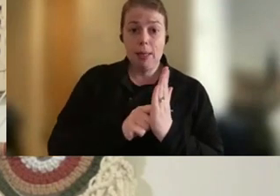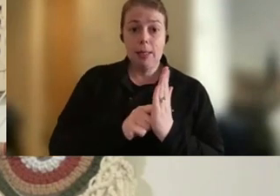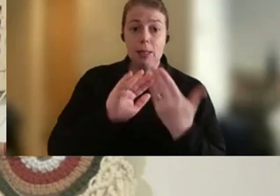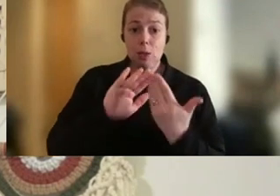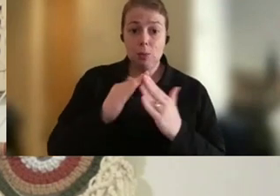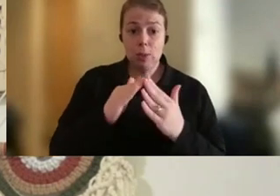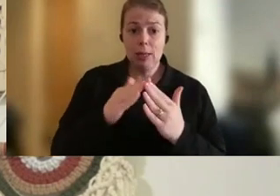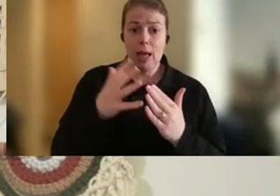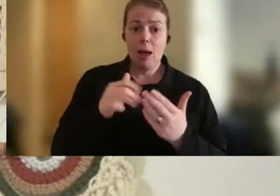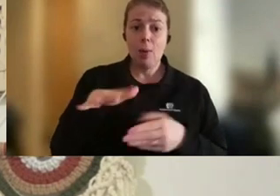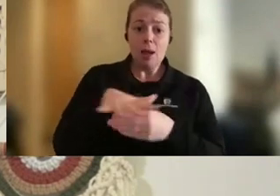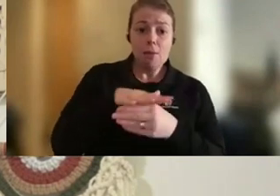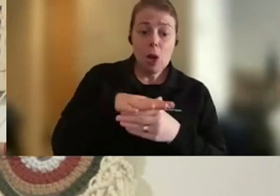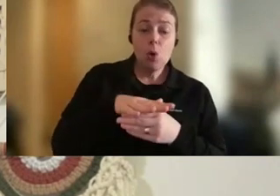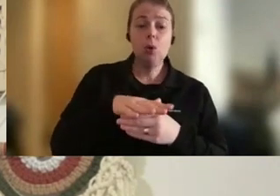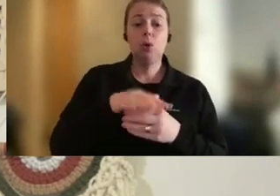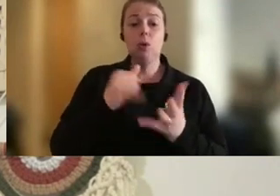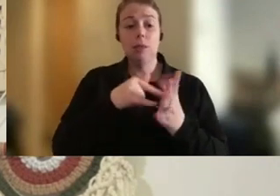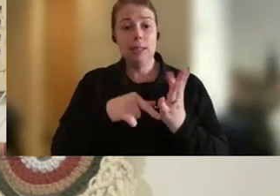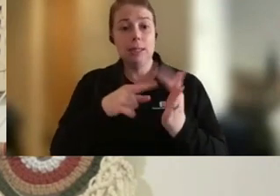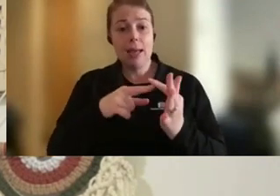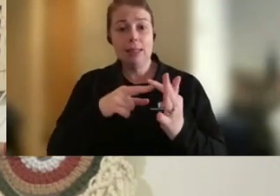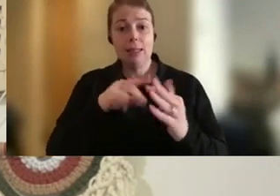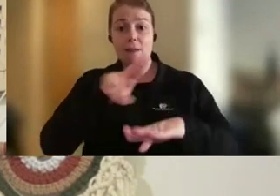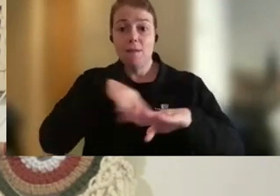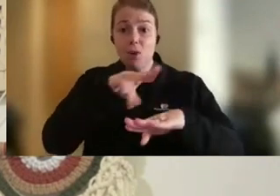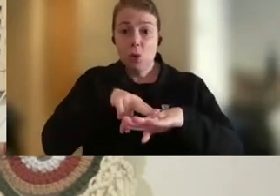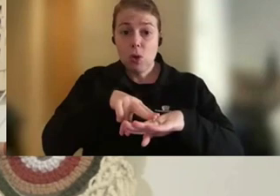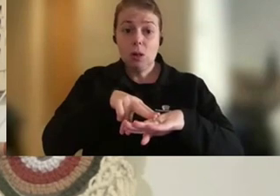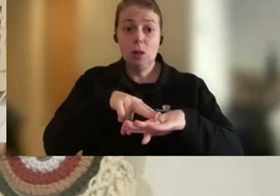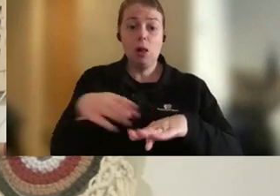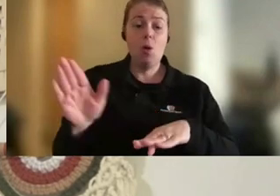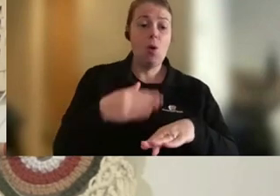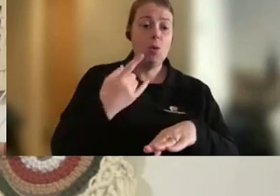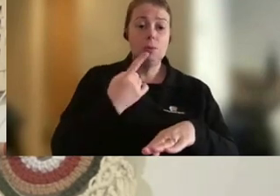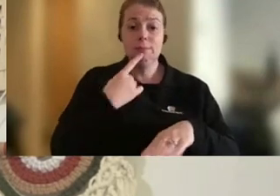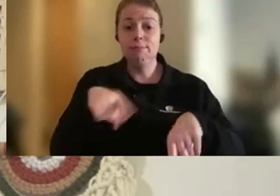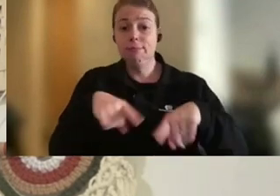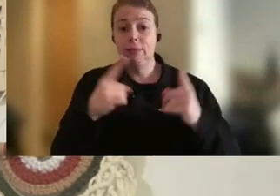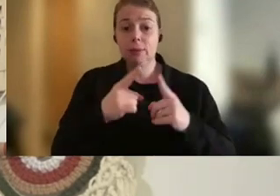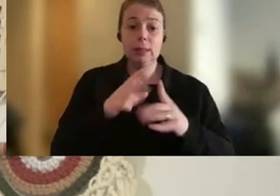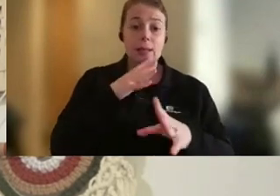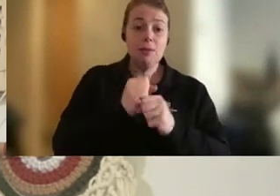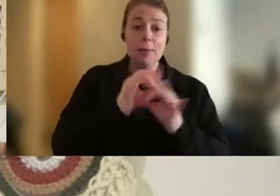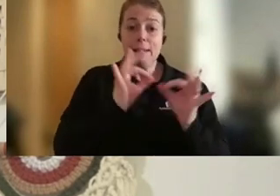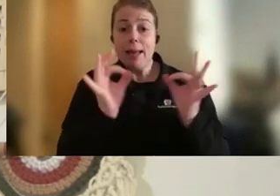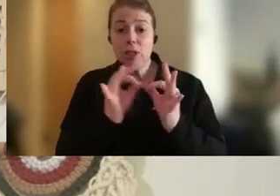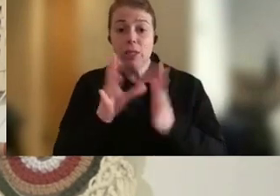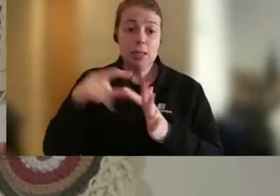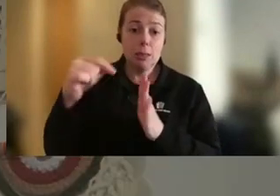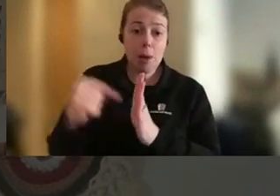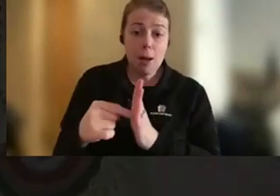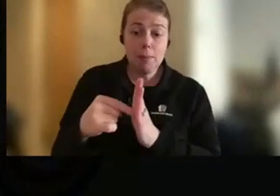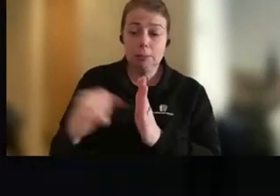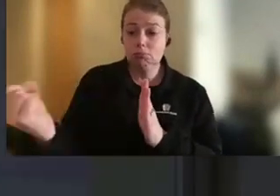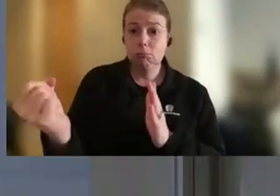local, state, federal, all kinds of different government agencies, departments, that come